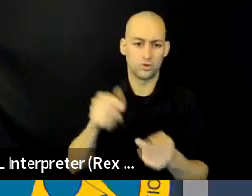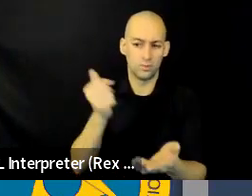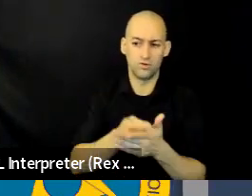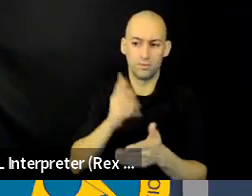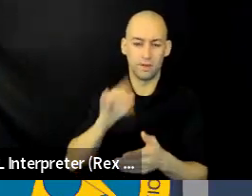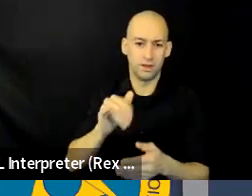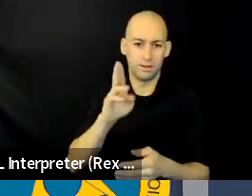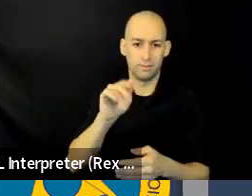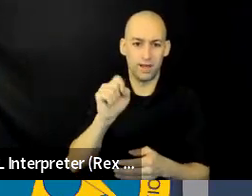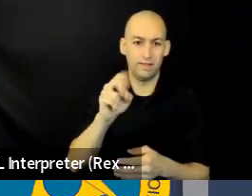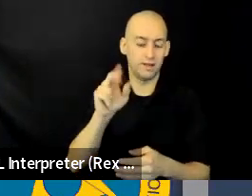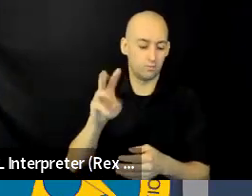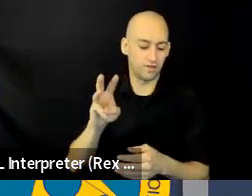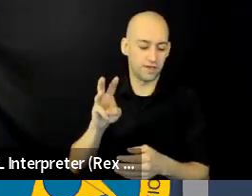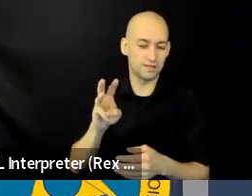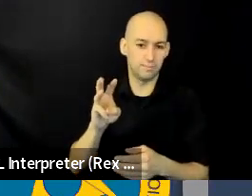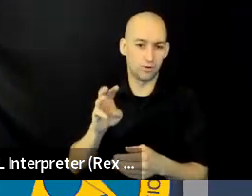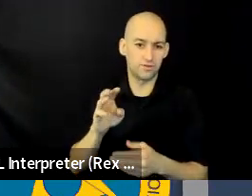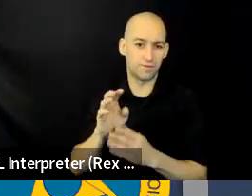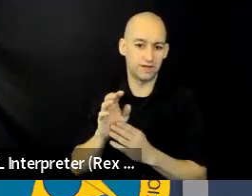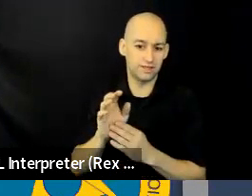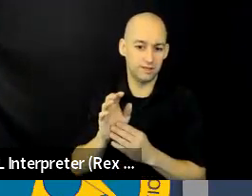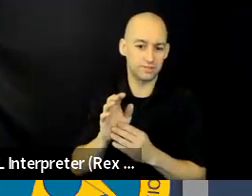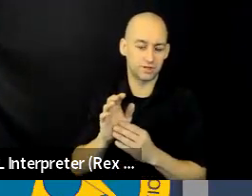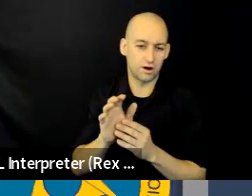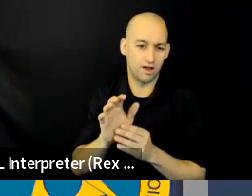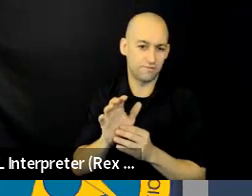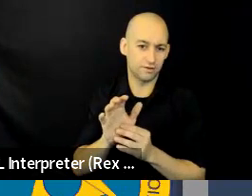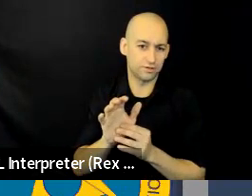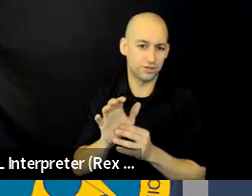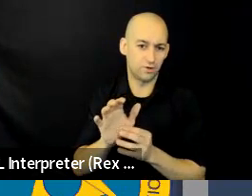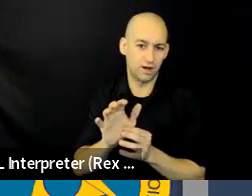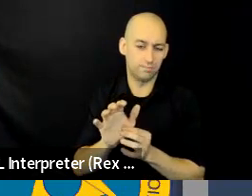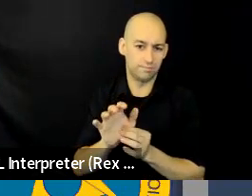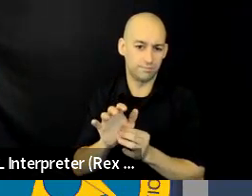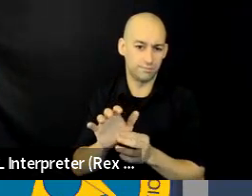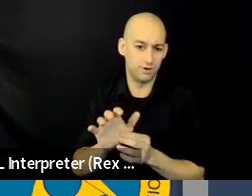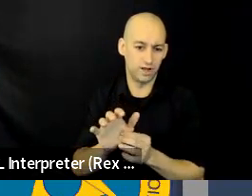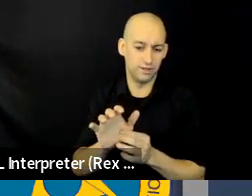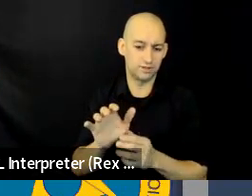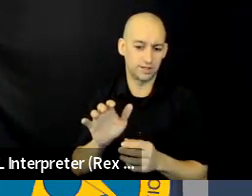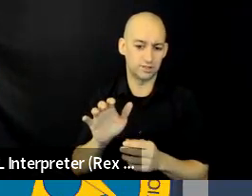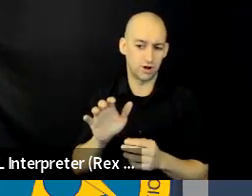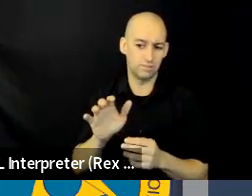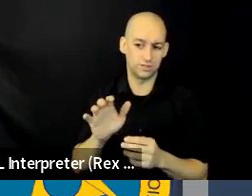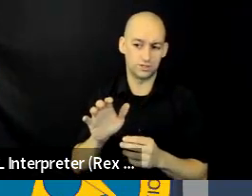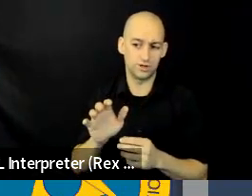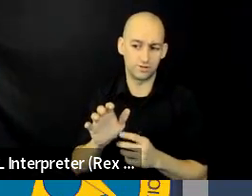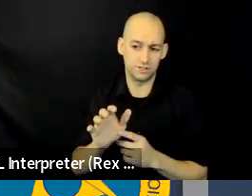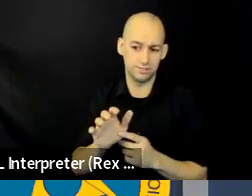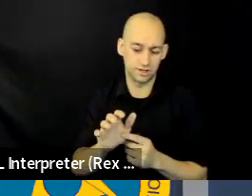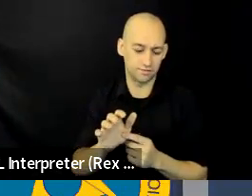second by Dr. Liu. Any other comments? Seeing none. All those in favor? Aye.